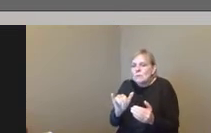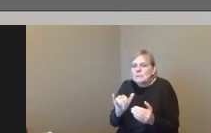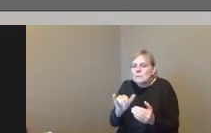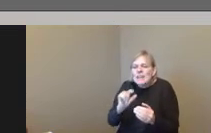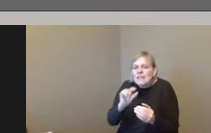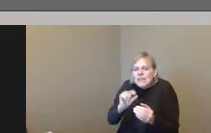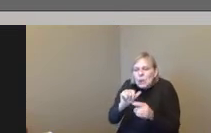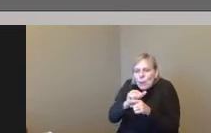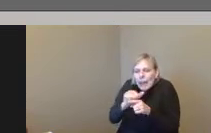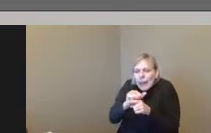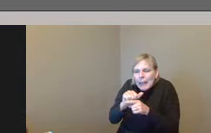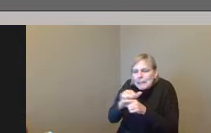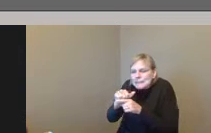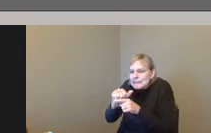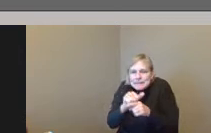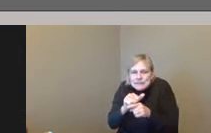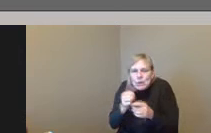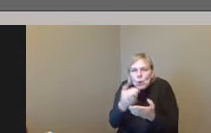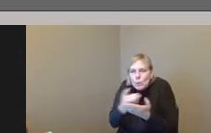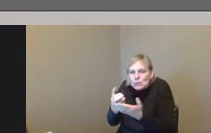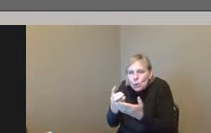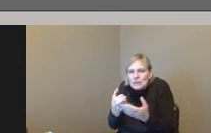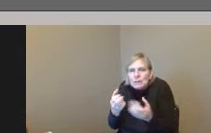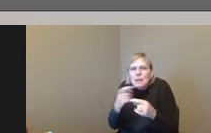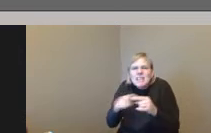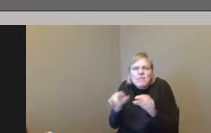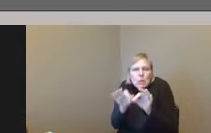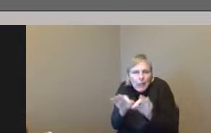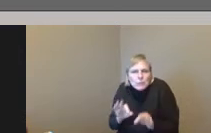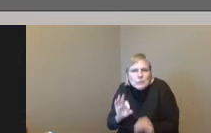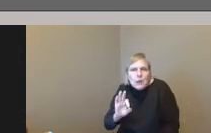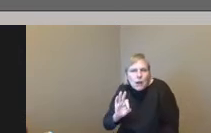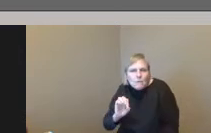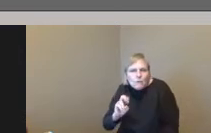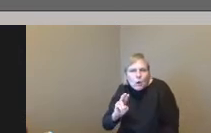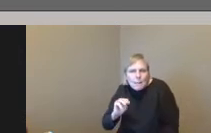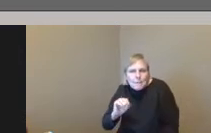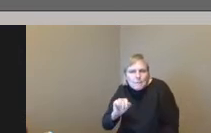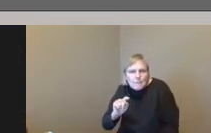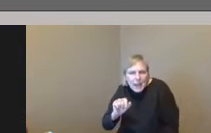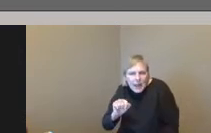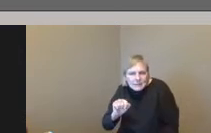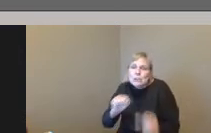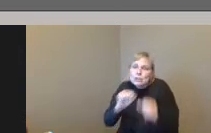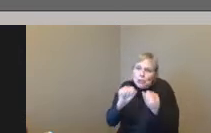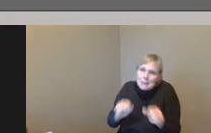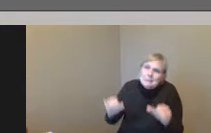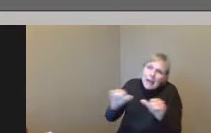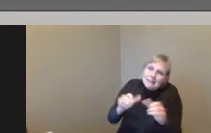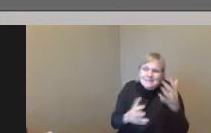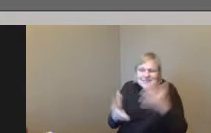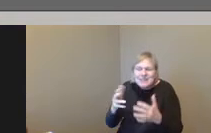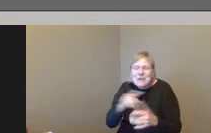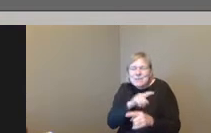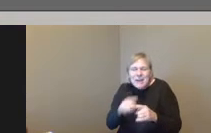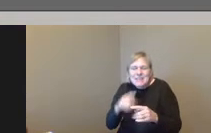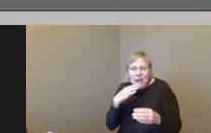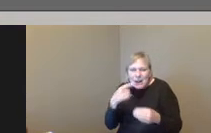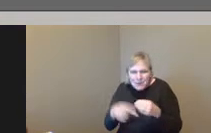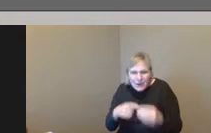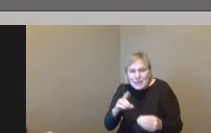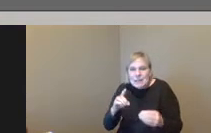mini training and resources in multiple language formats, shapes, and sizes, that when you talk